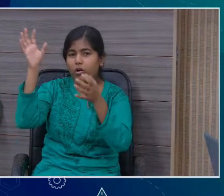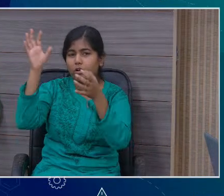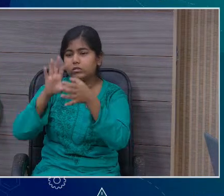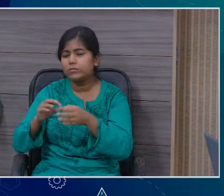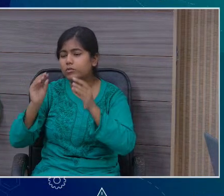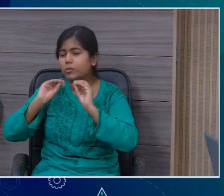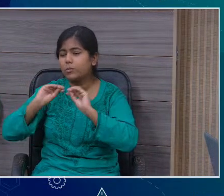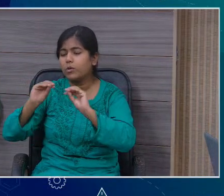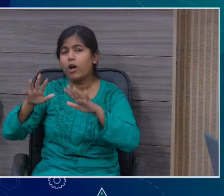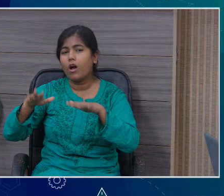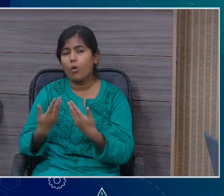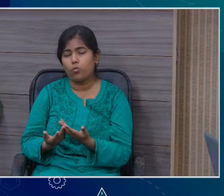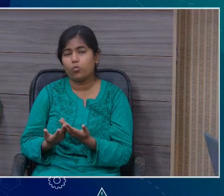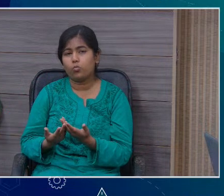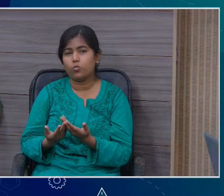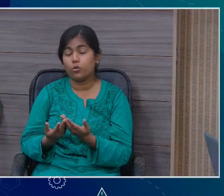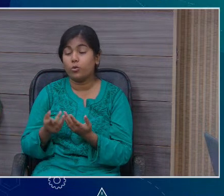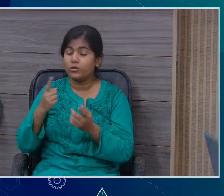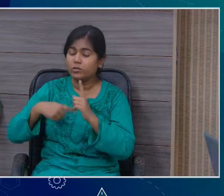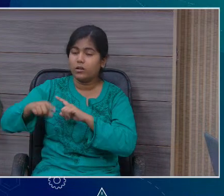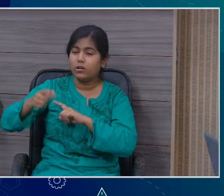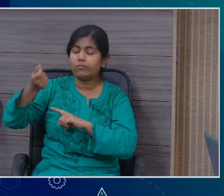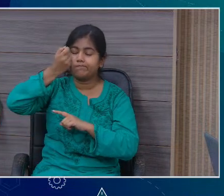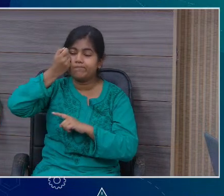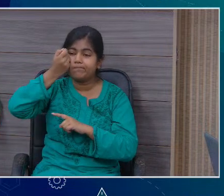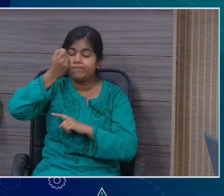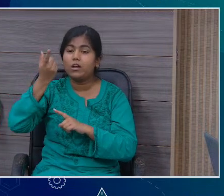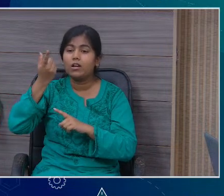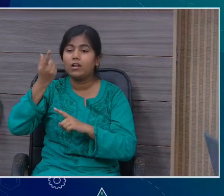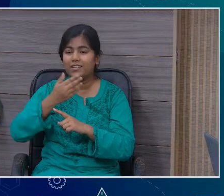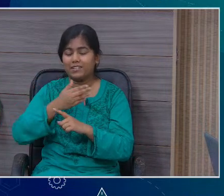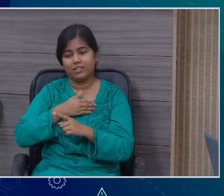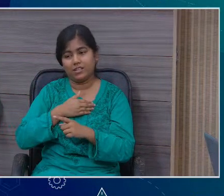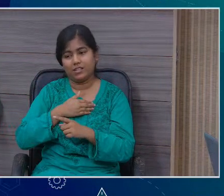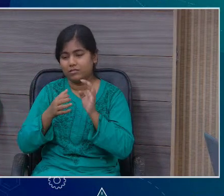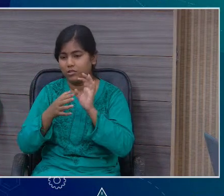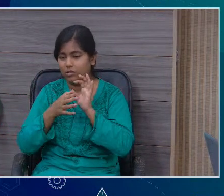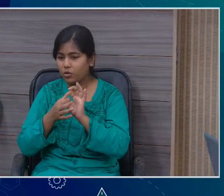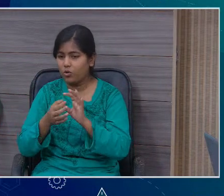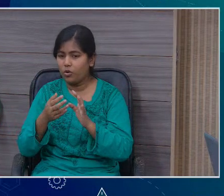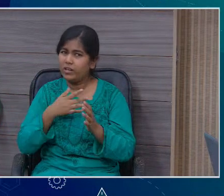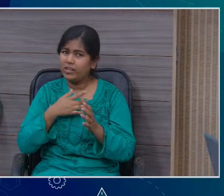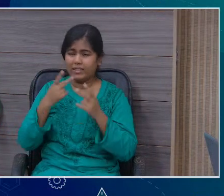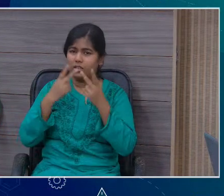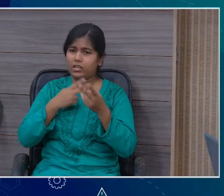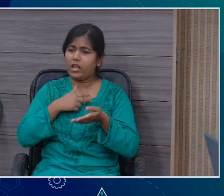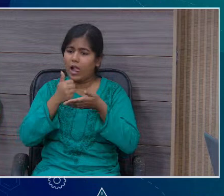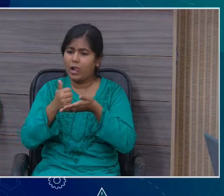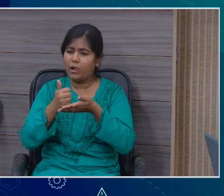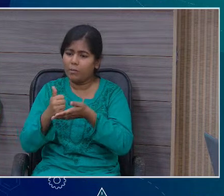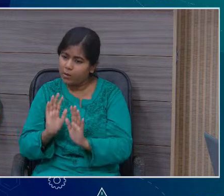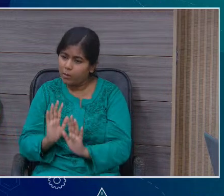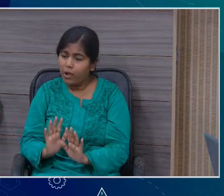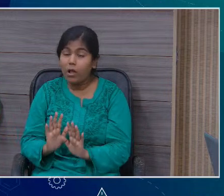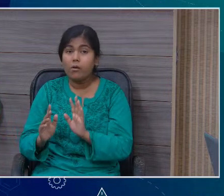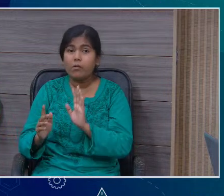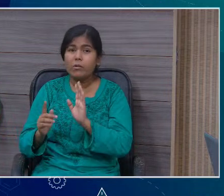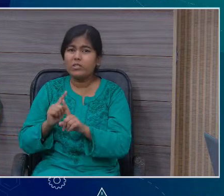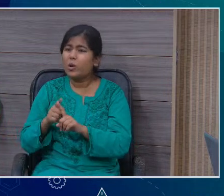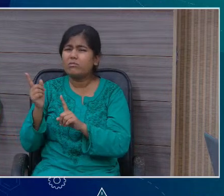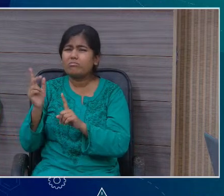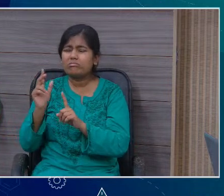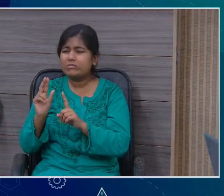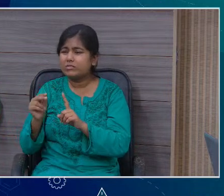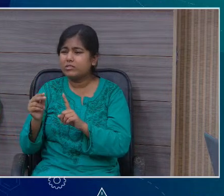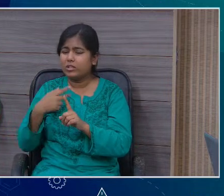chapter, and make them understand the feeling of empathy and not sympathy? Yes, it is very important. See, poverty is